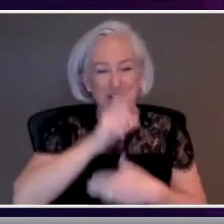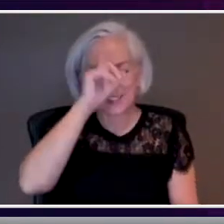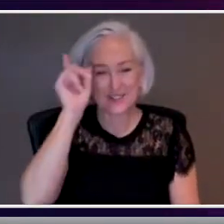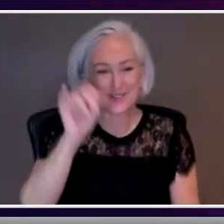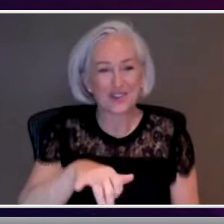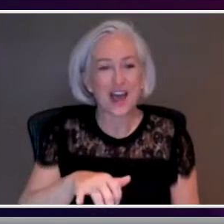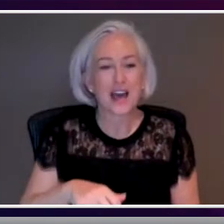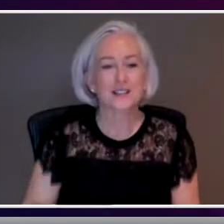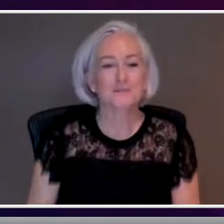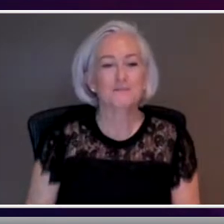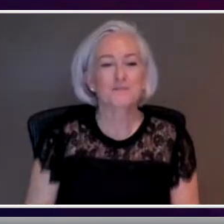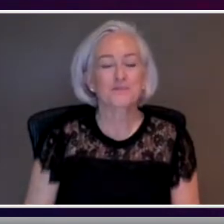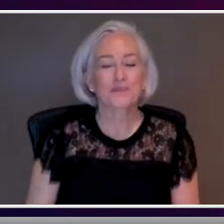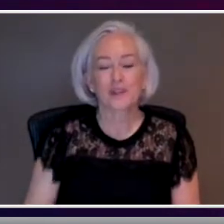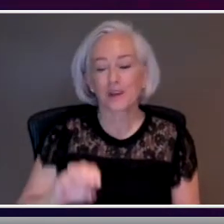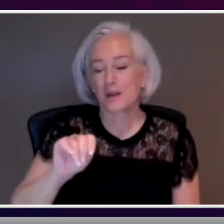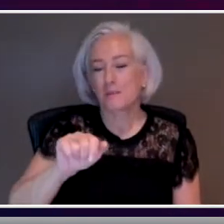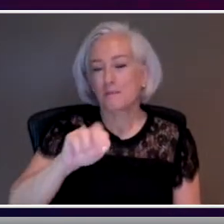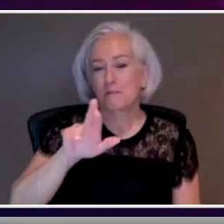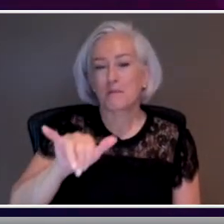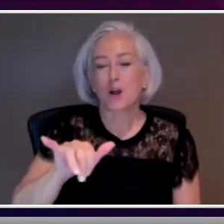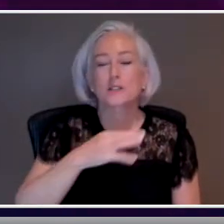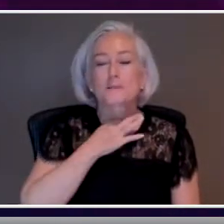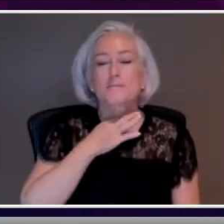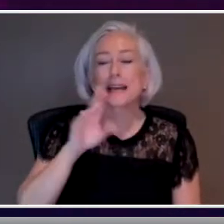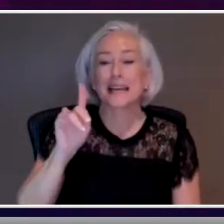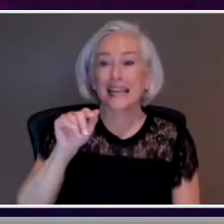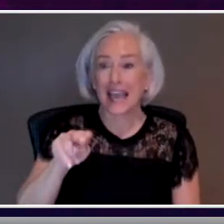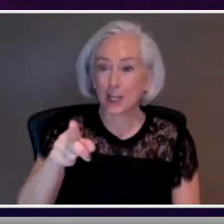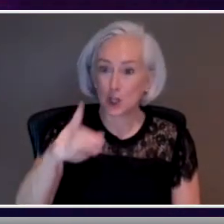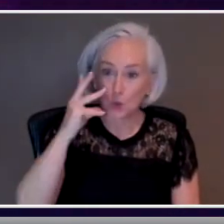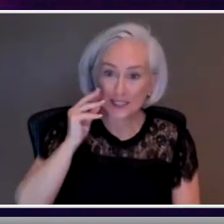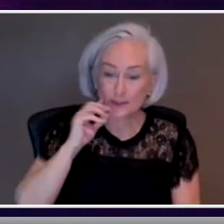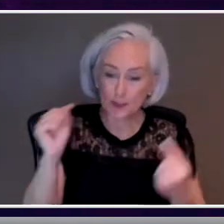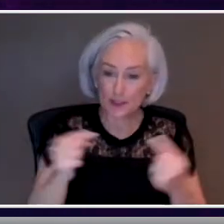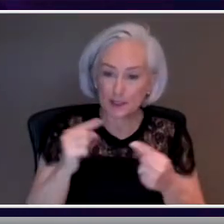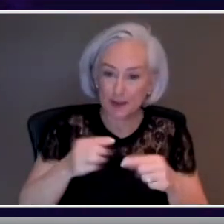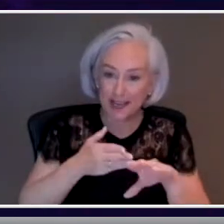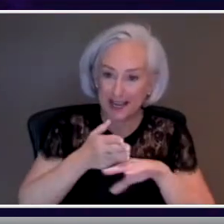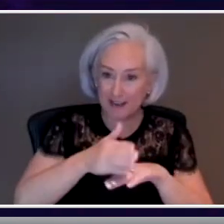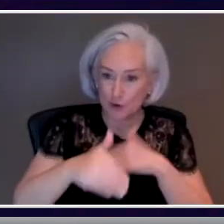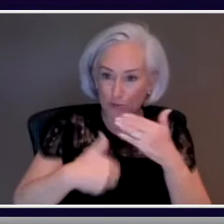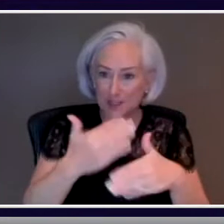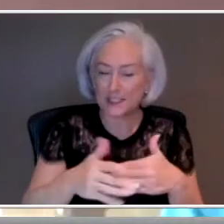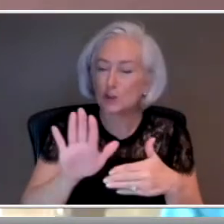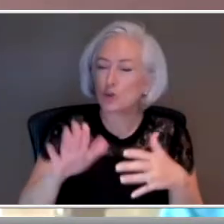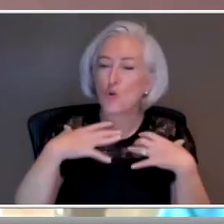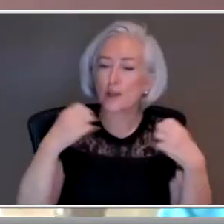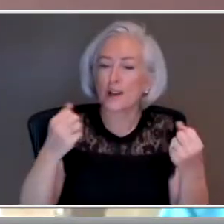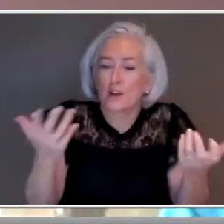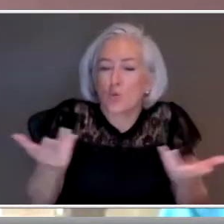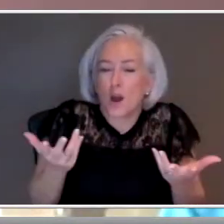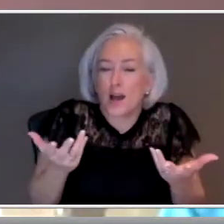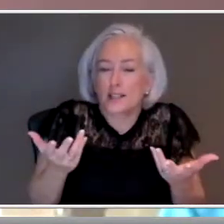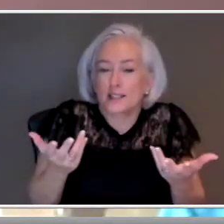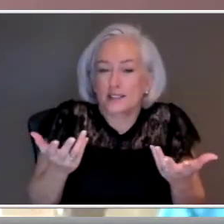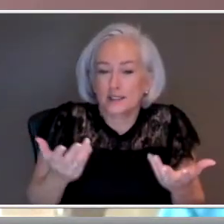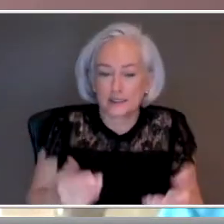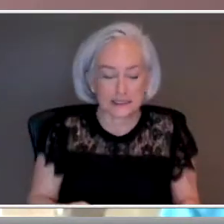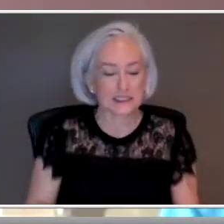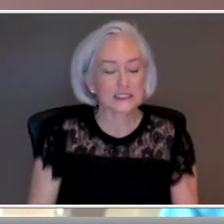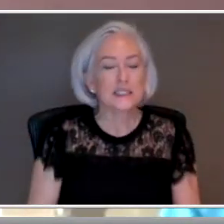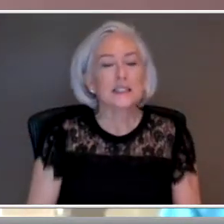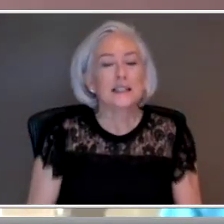for Ken, were you in pain after the procedure? What was the recovery like? So the primary discomfort I had after the